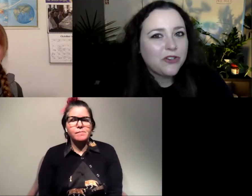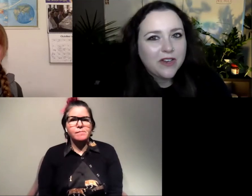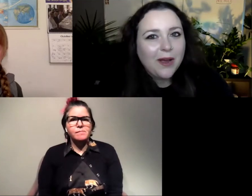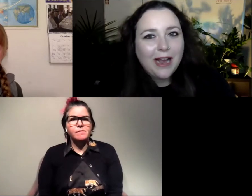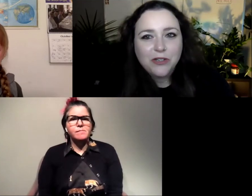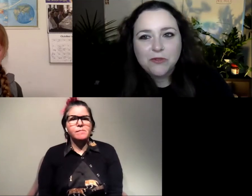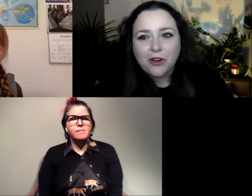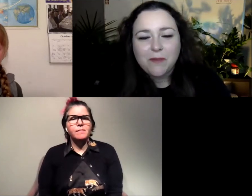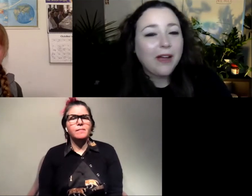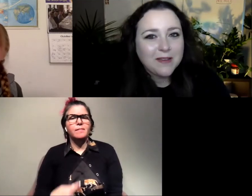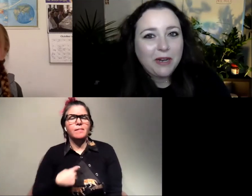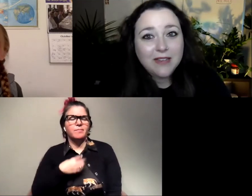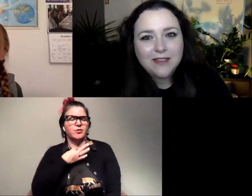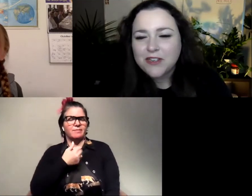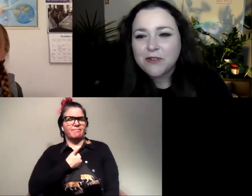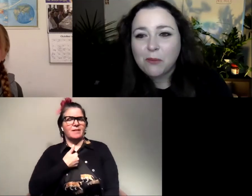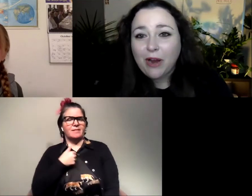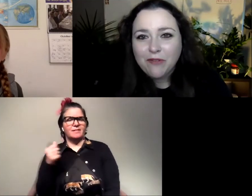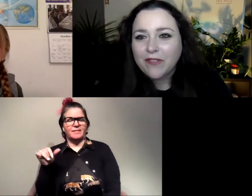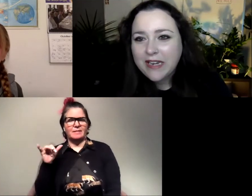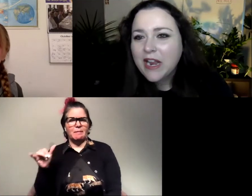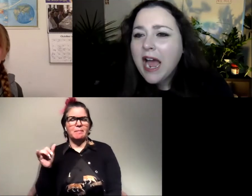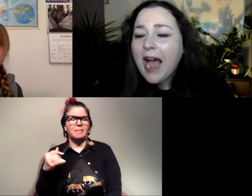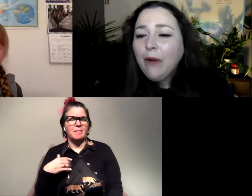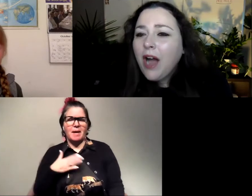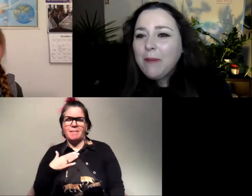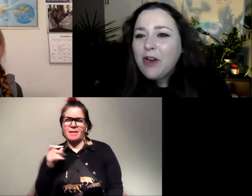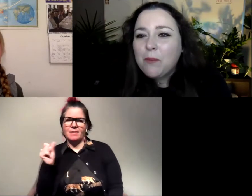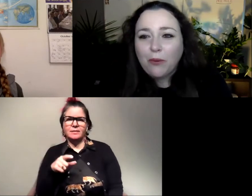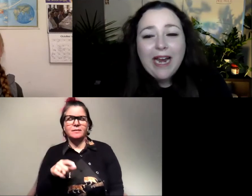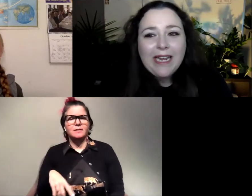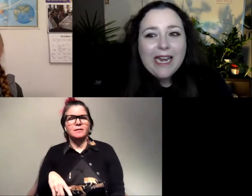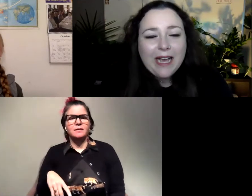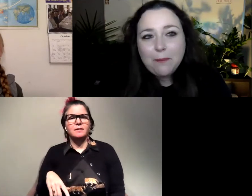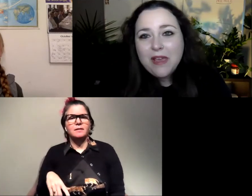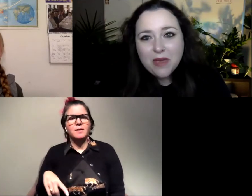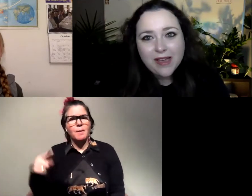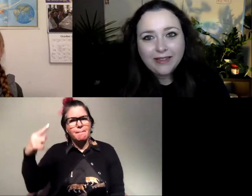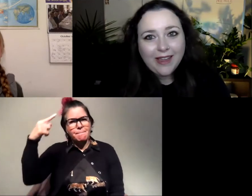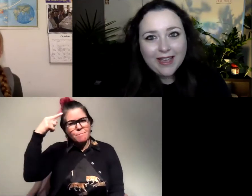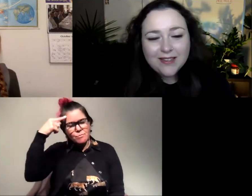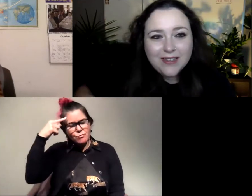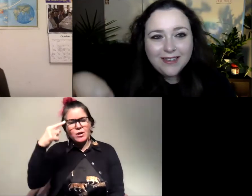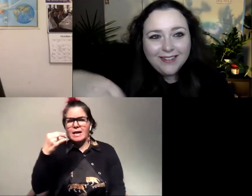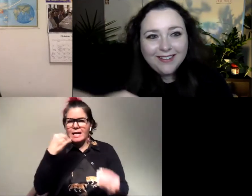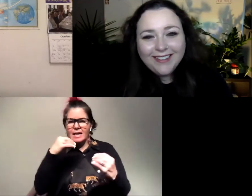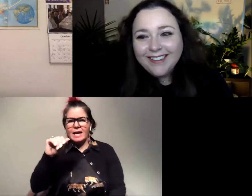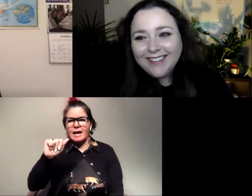a question that I actually was curious about and someone else asked it too, so I'm grateful that they did. How common are brain-eating amoebae in